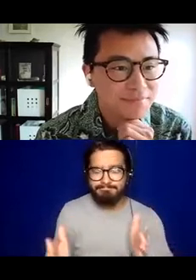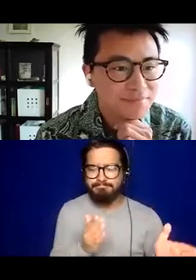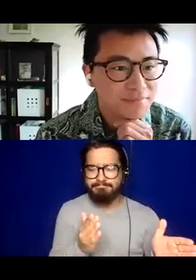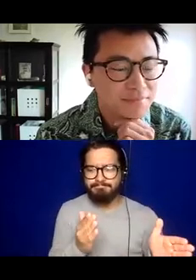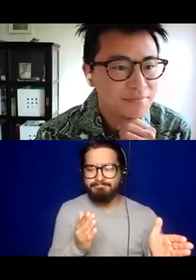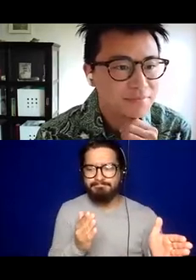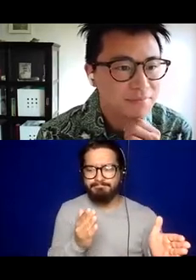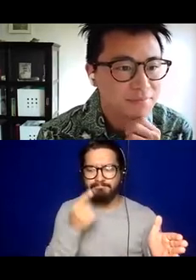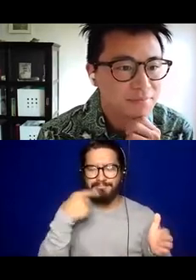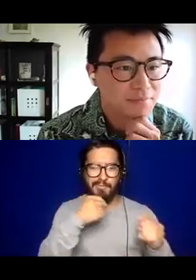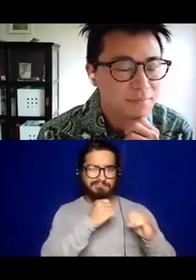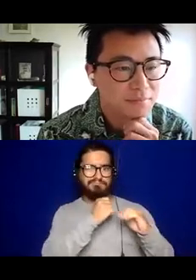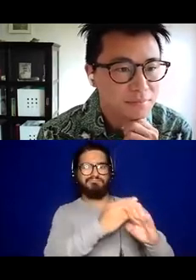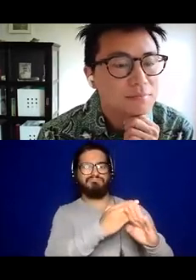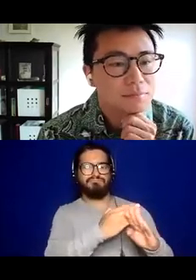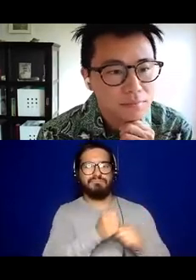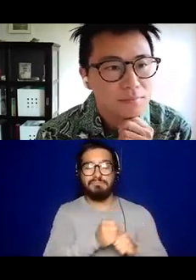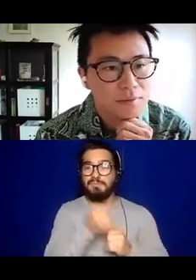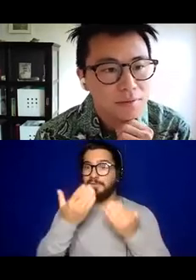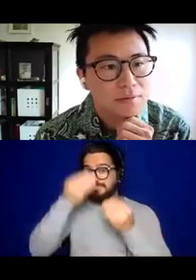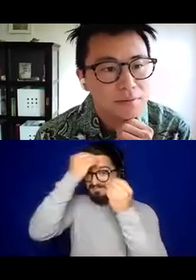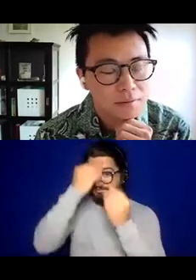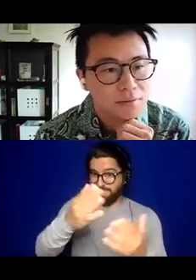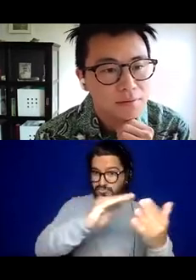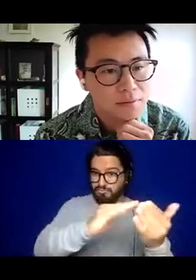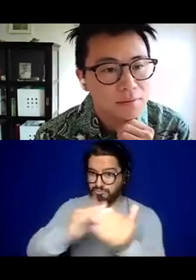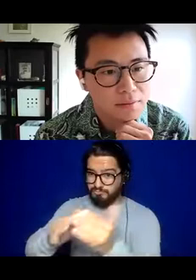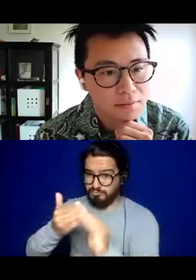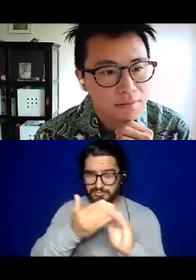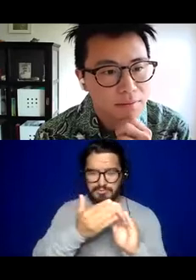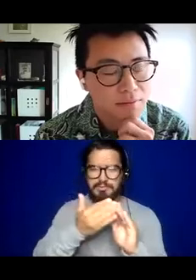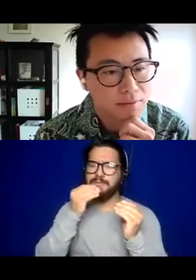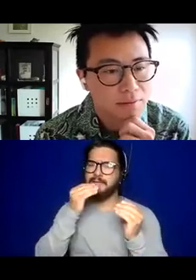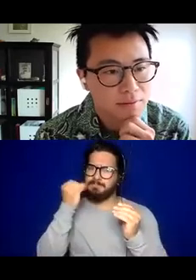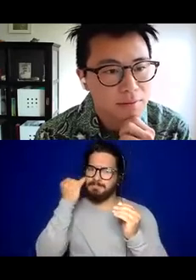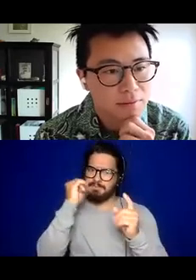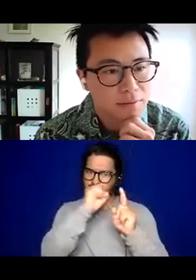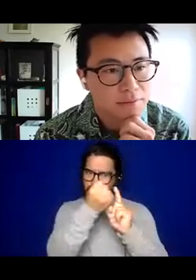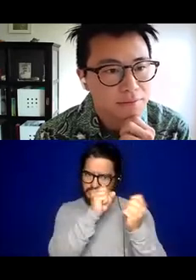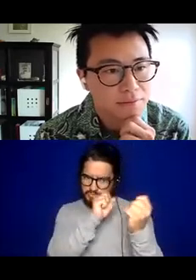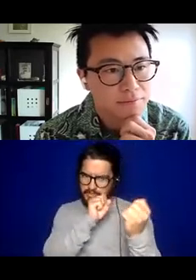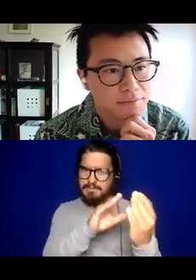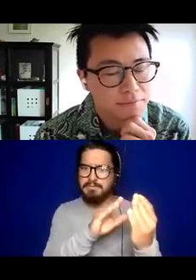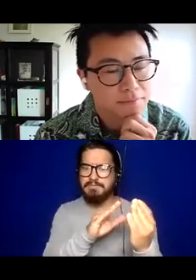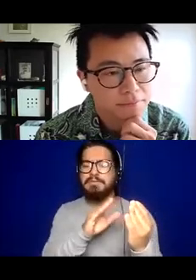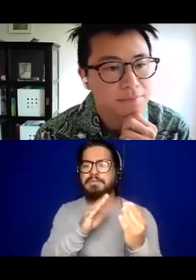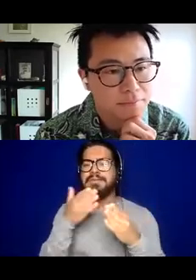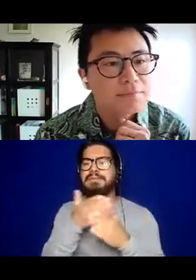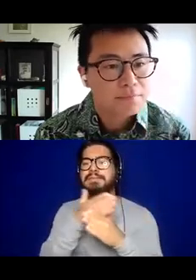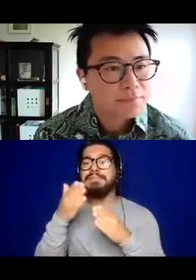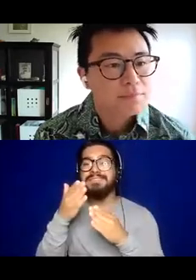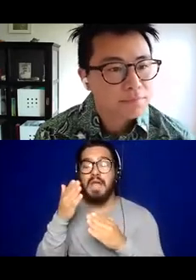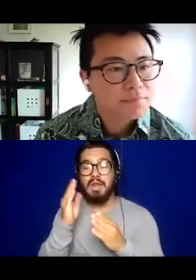We would inform our community and address what happened, and share what supporter information was at